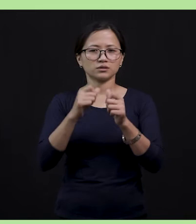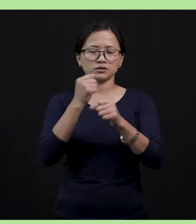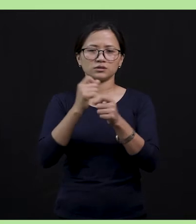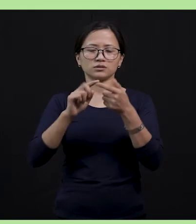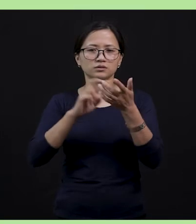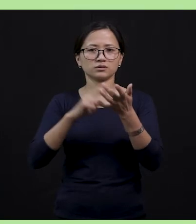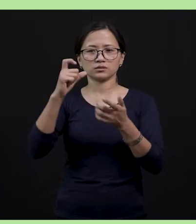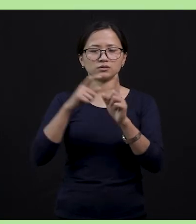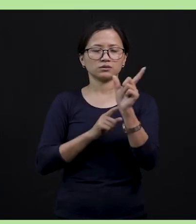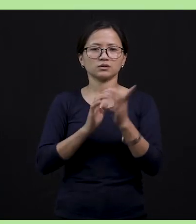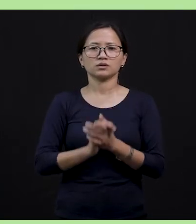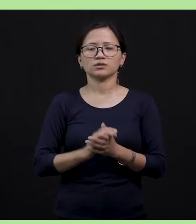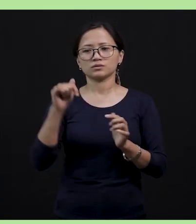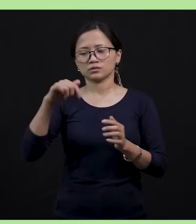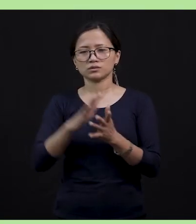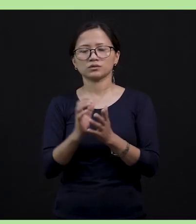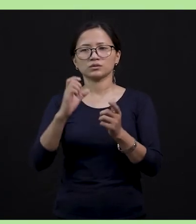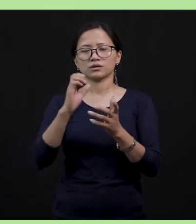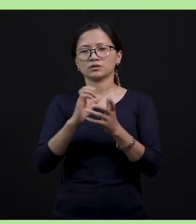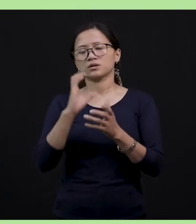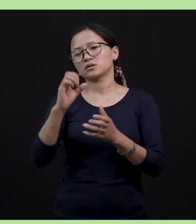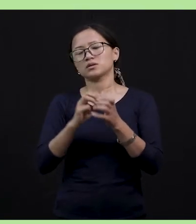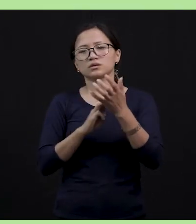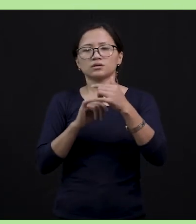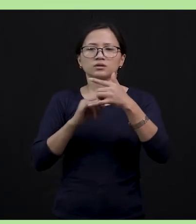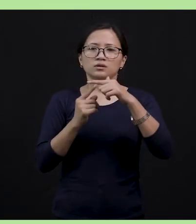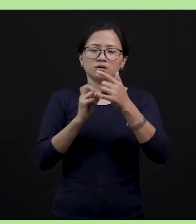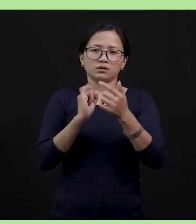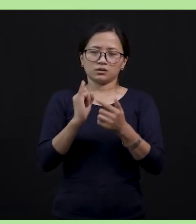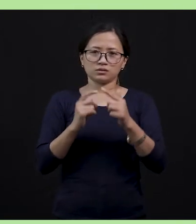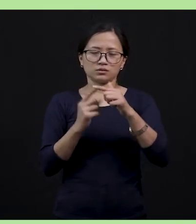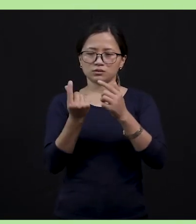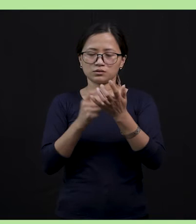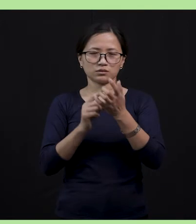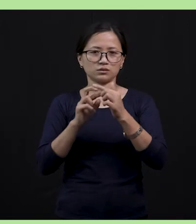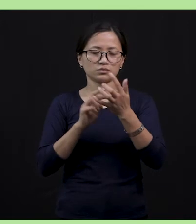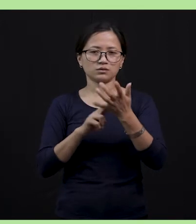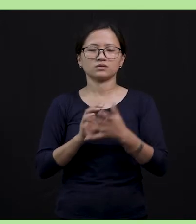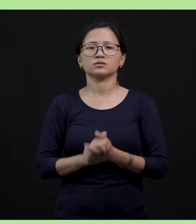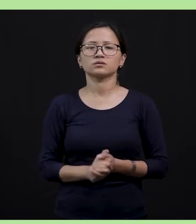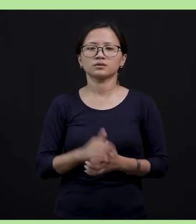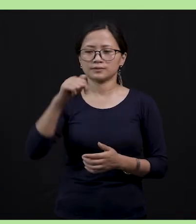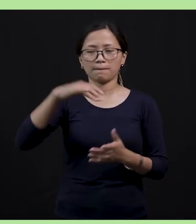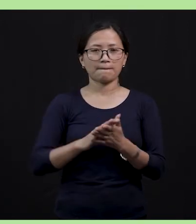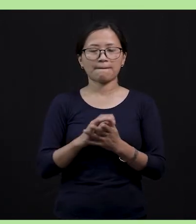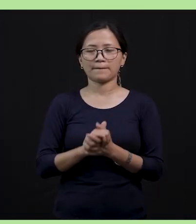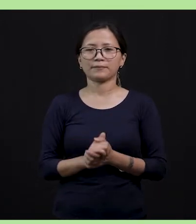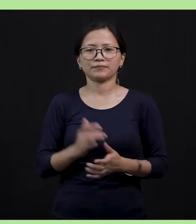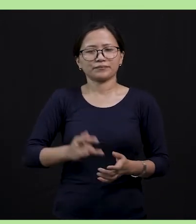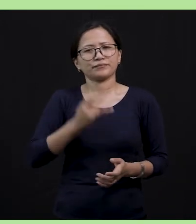sure in the constitution that we have an independent election body, whereas all the political parties and the citizens of India